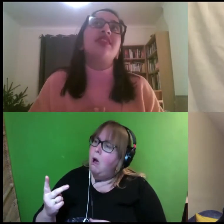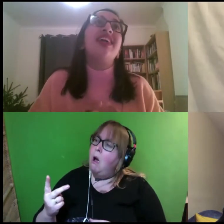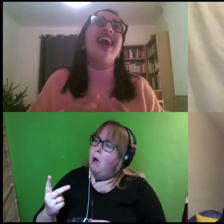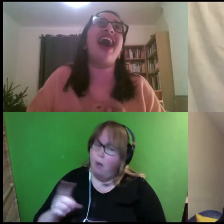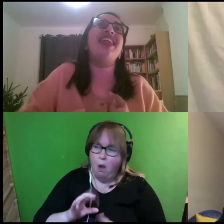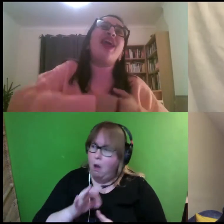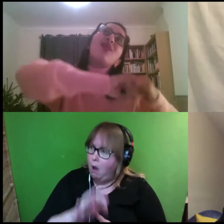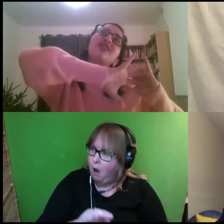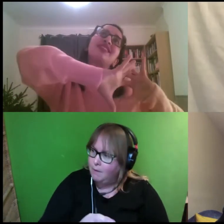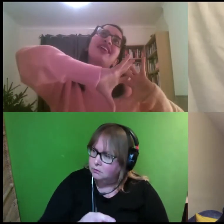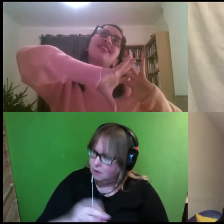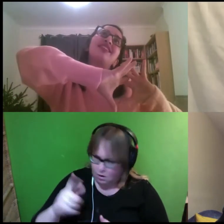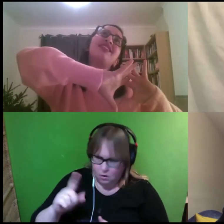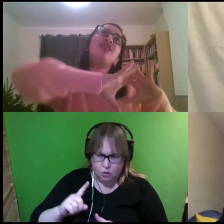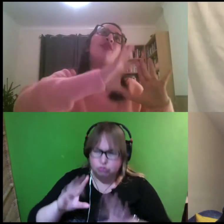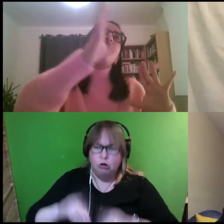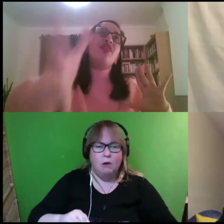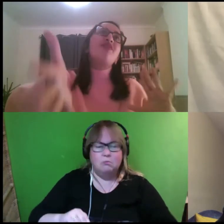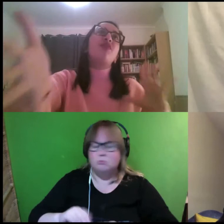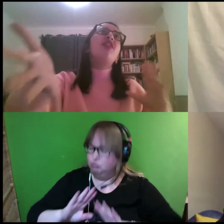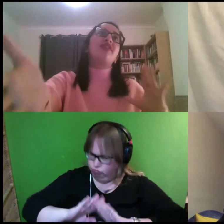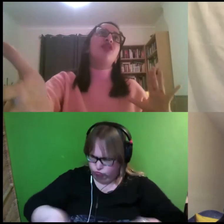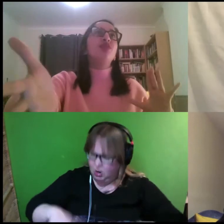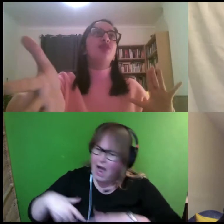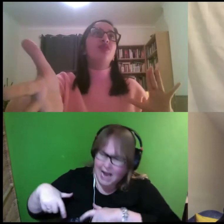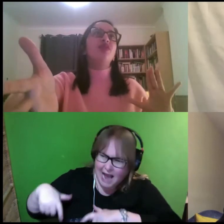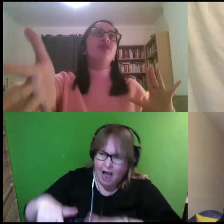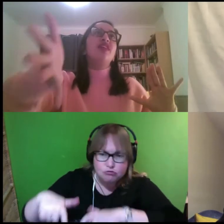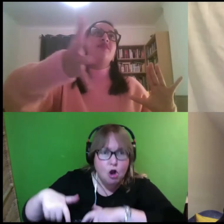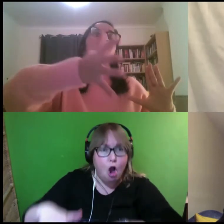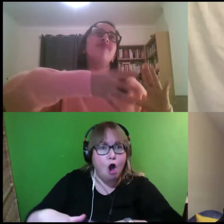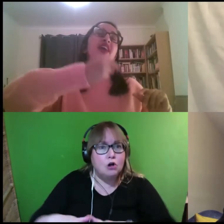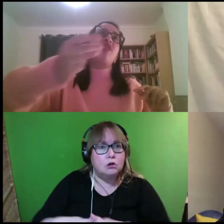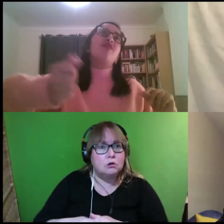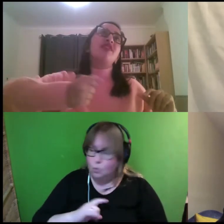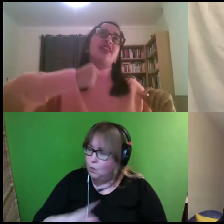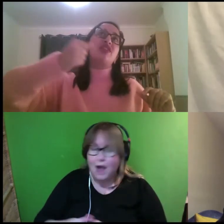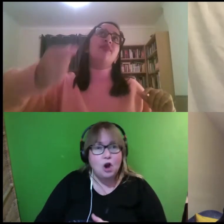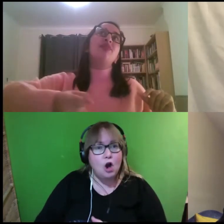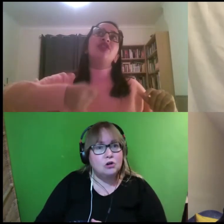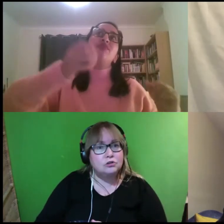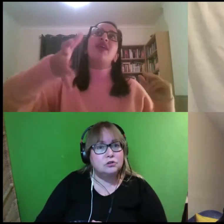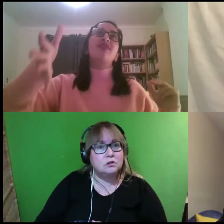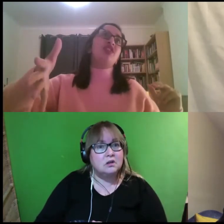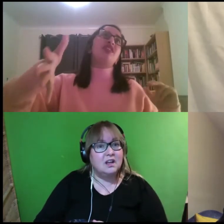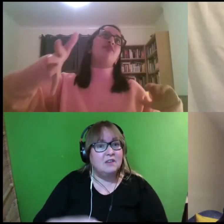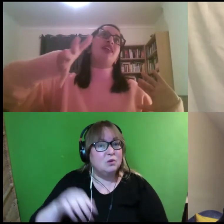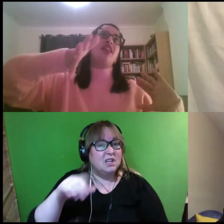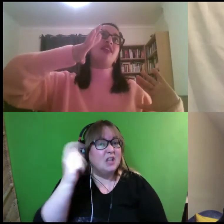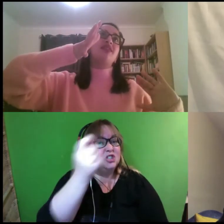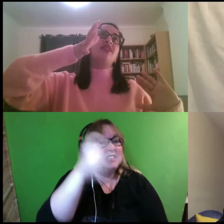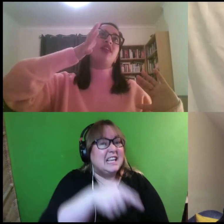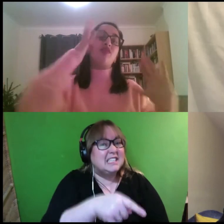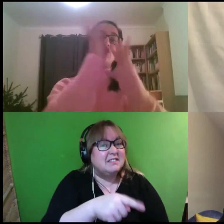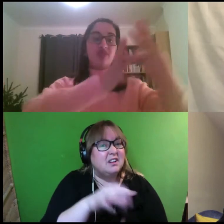started. And now it's like, you know, if we got that open call, that conversation may have just been